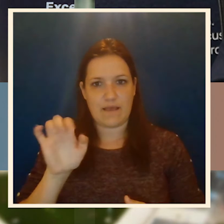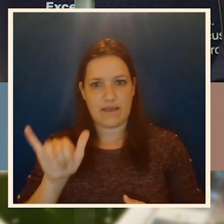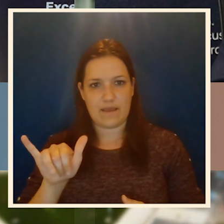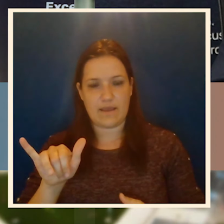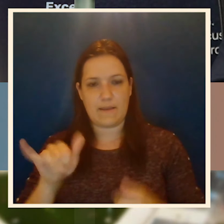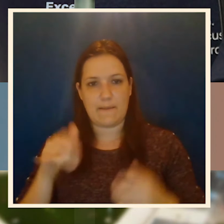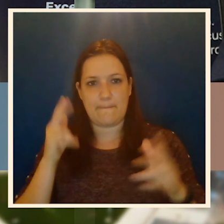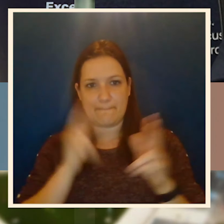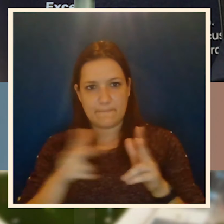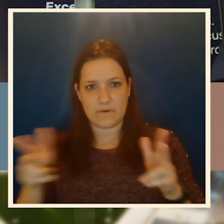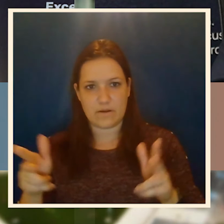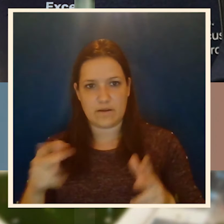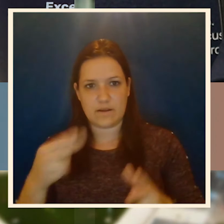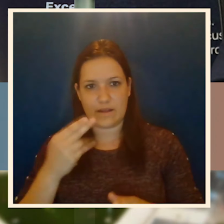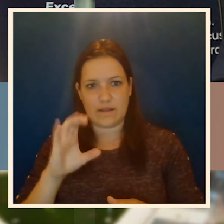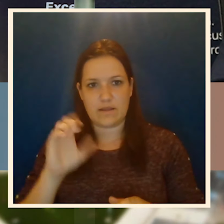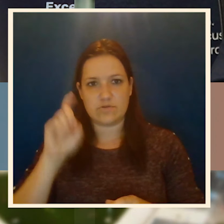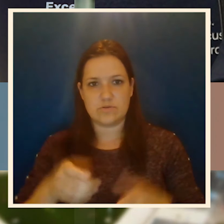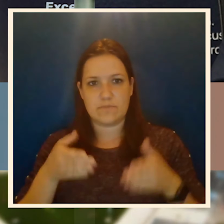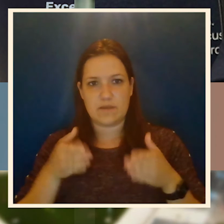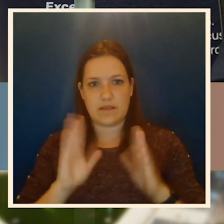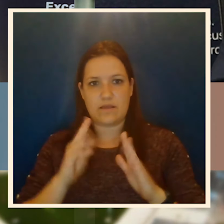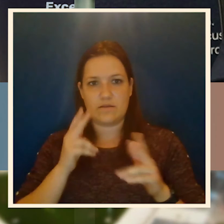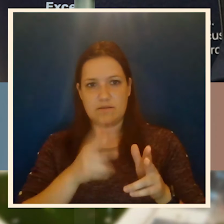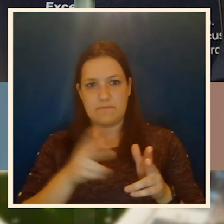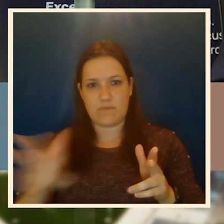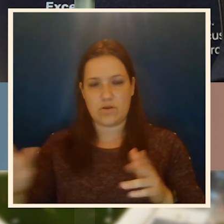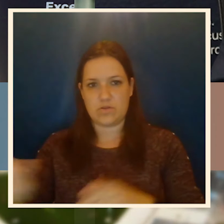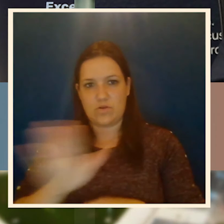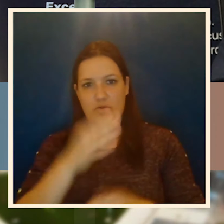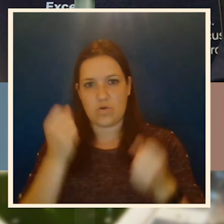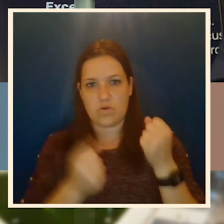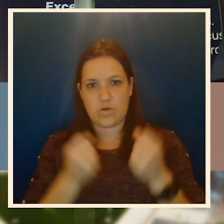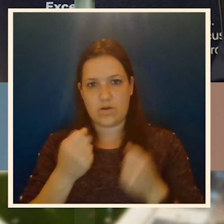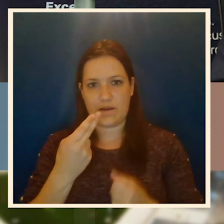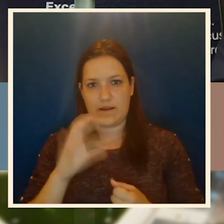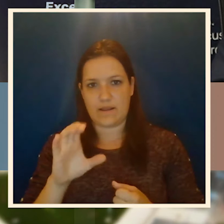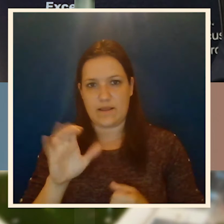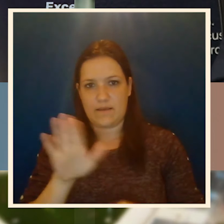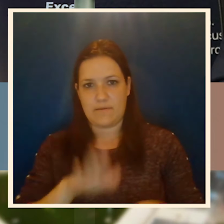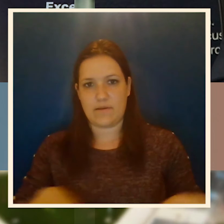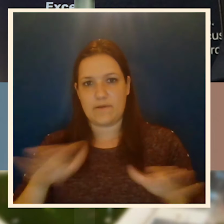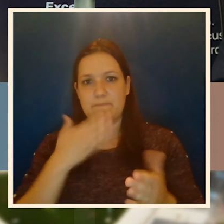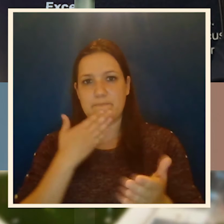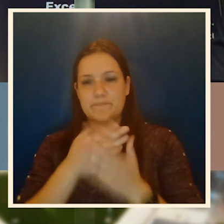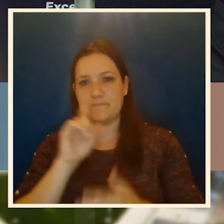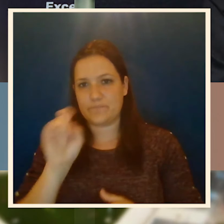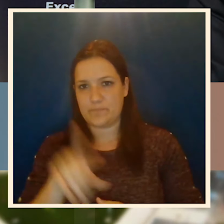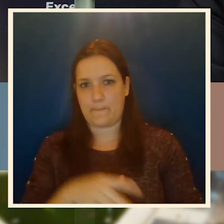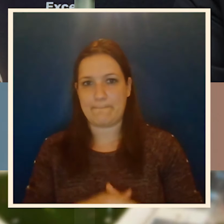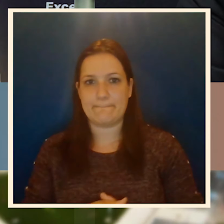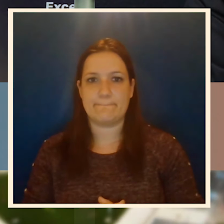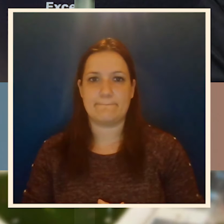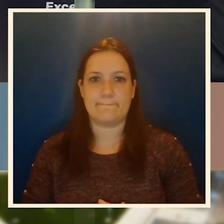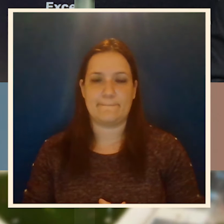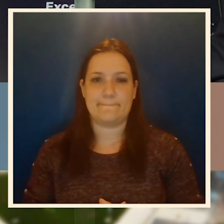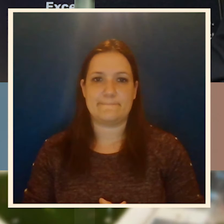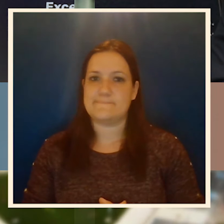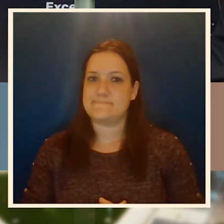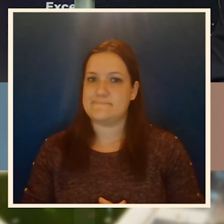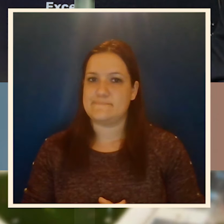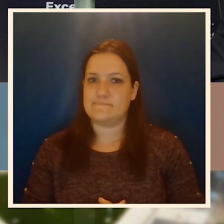car. Handicapped should be allowed to park their own cars in a handicapped area. Yeah, great question. I'm scratching